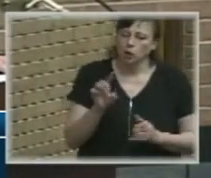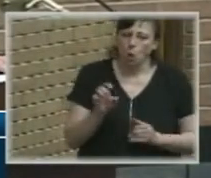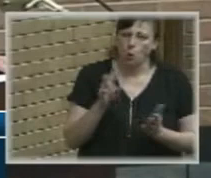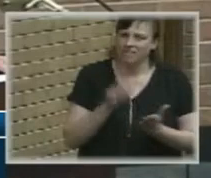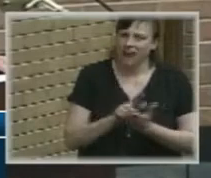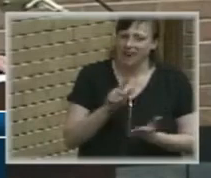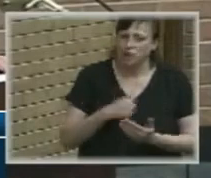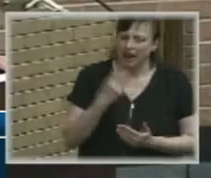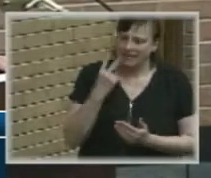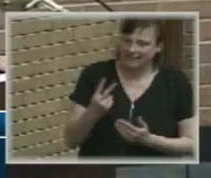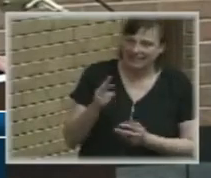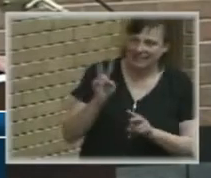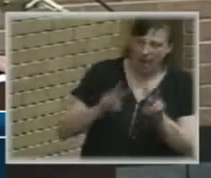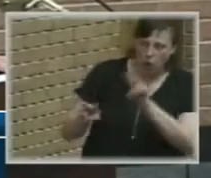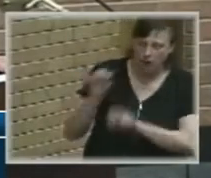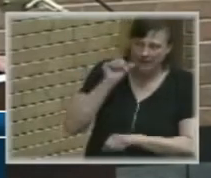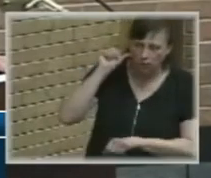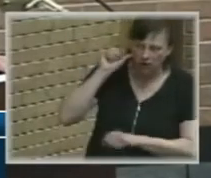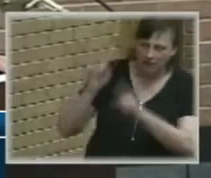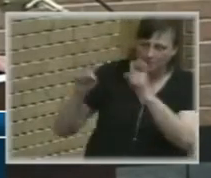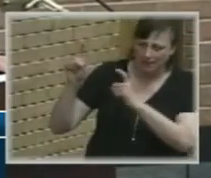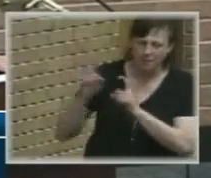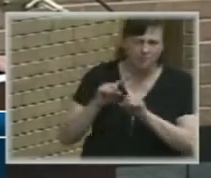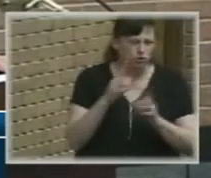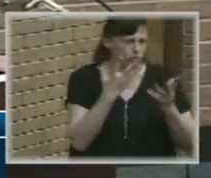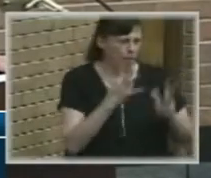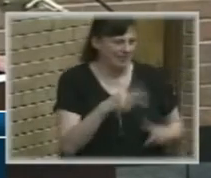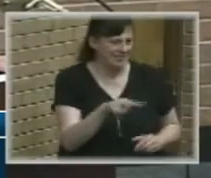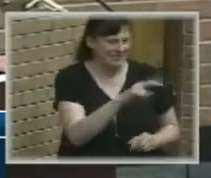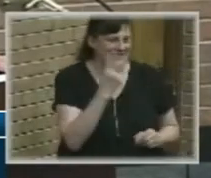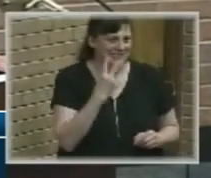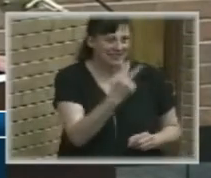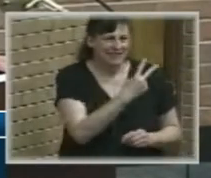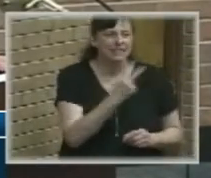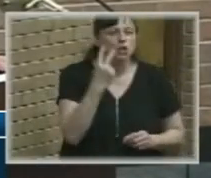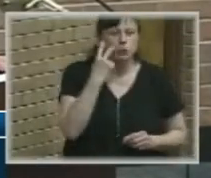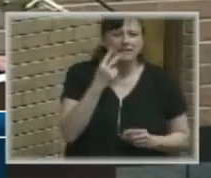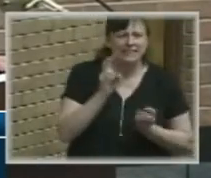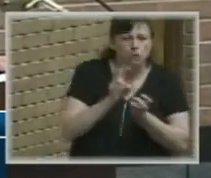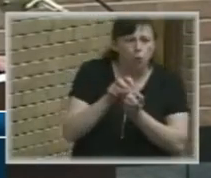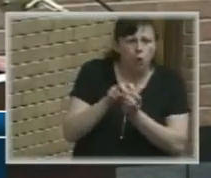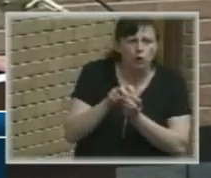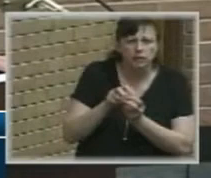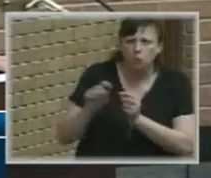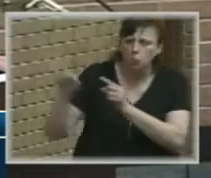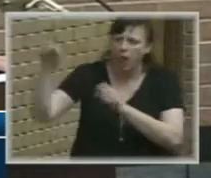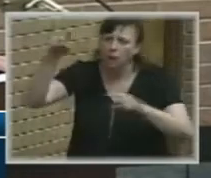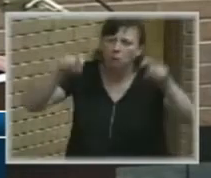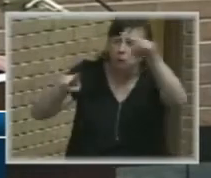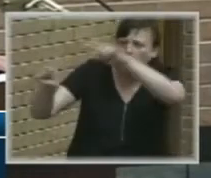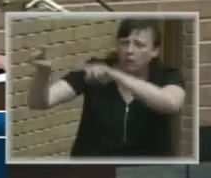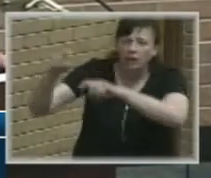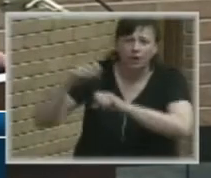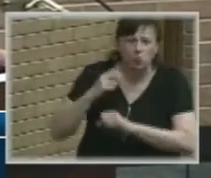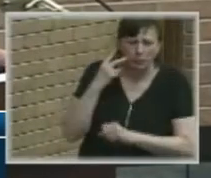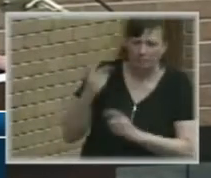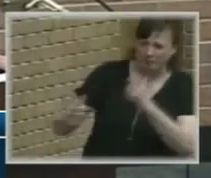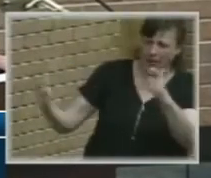looked yesterday, took more pictures, but you've seen the pictures. There's still squirrels going in and out of that building. There's blatant big